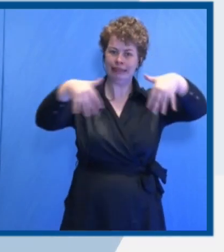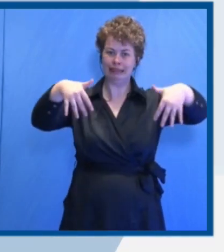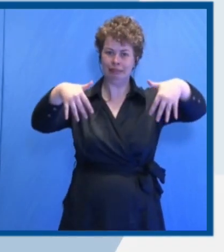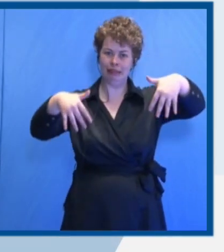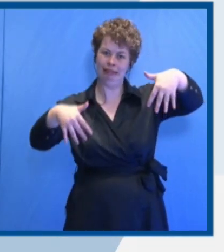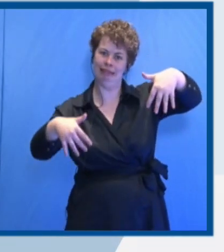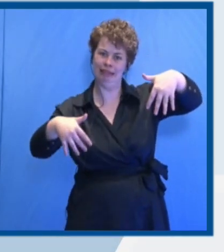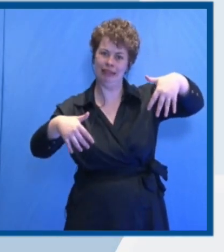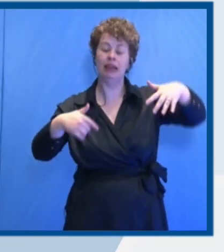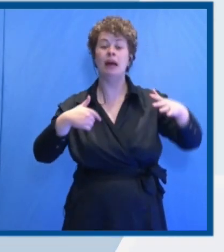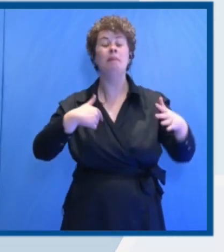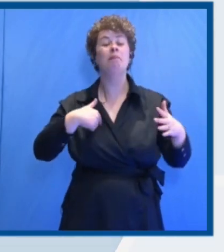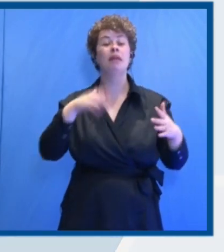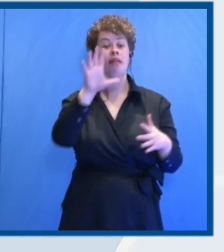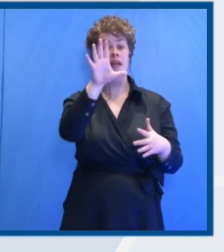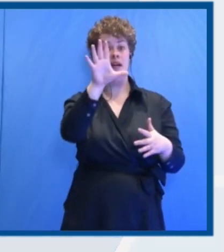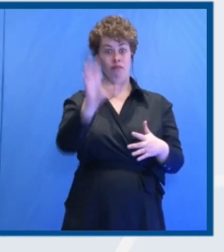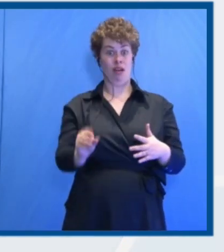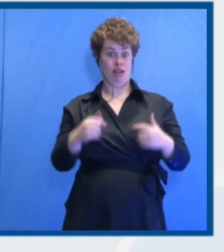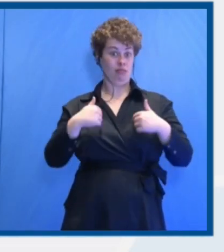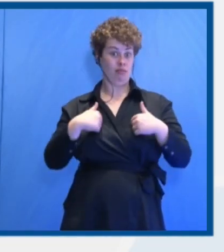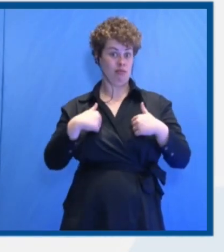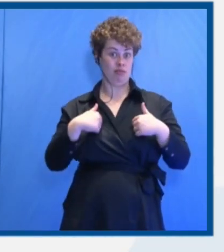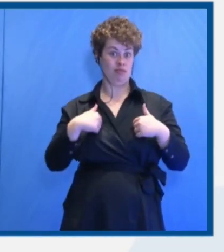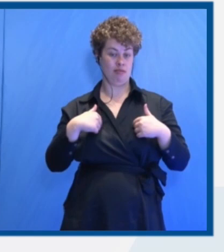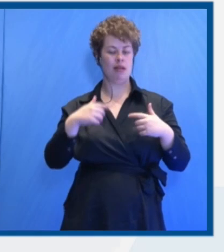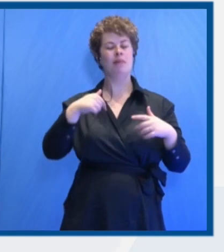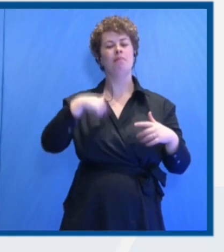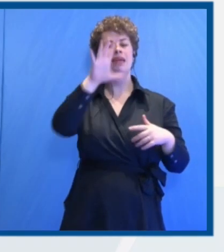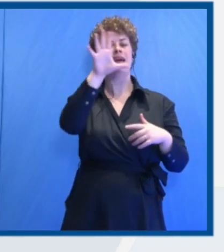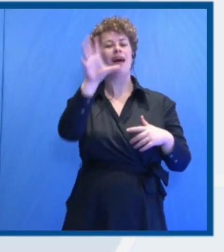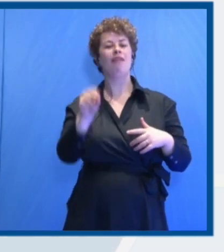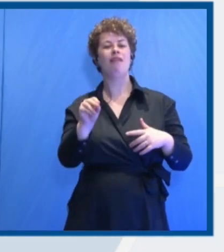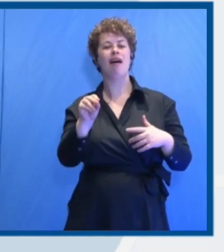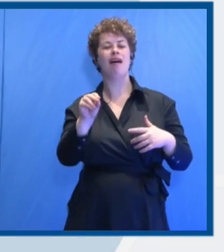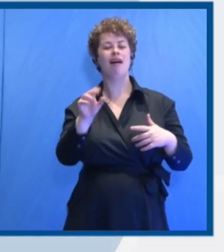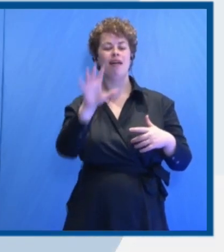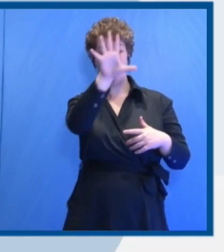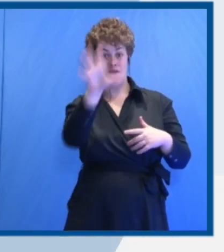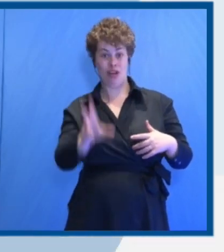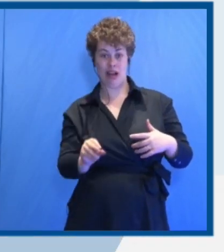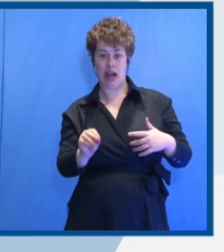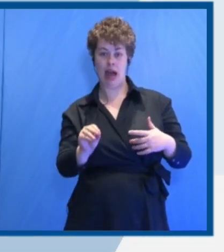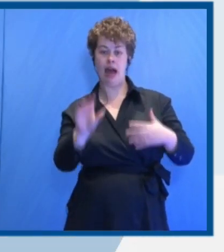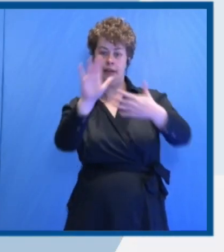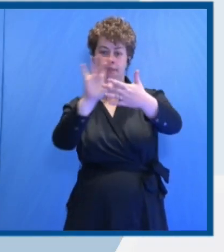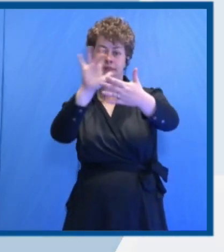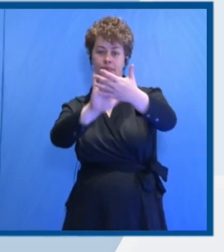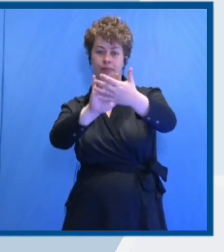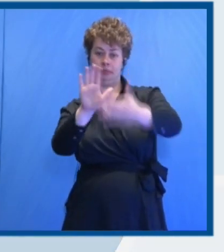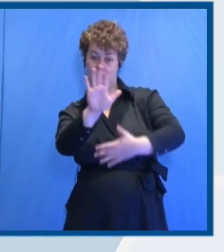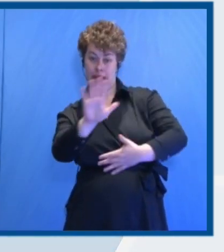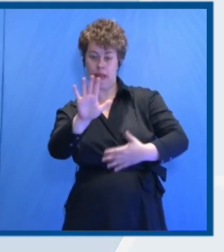region in Africa, where it is acutely dry. And in the